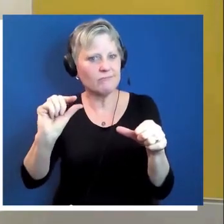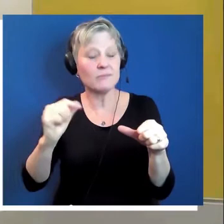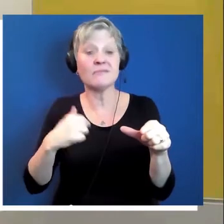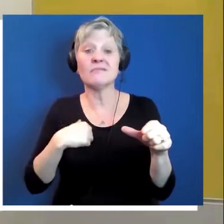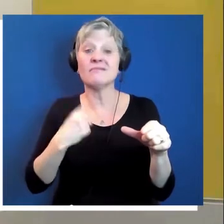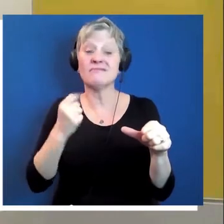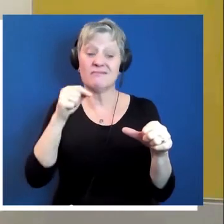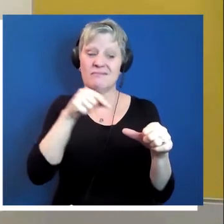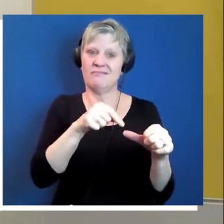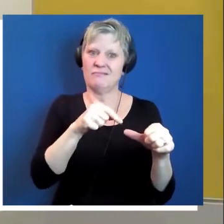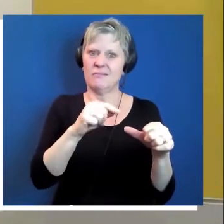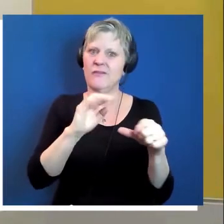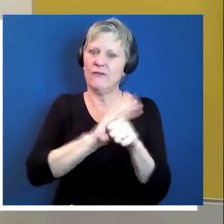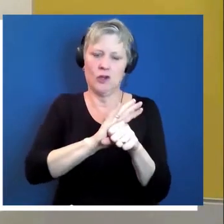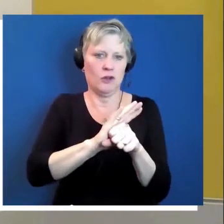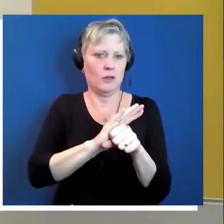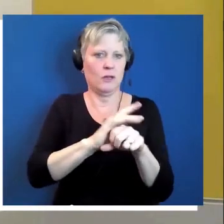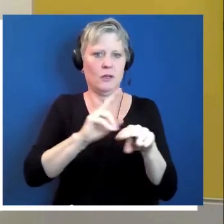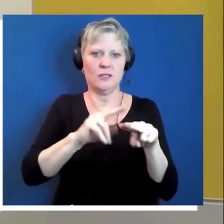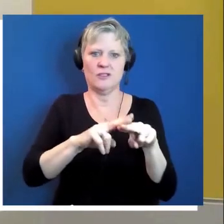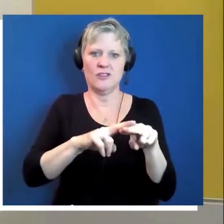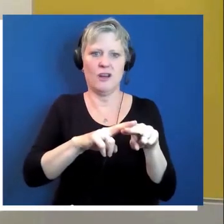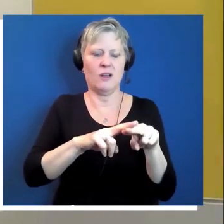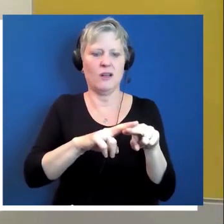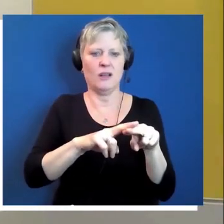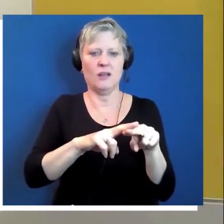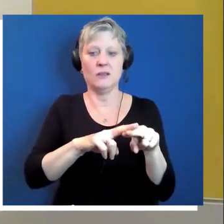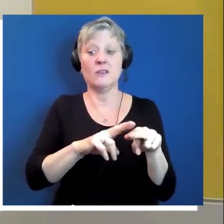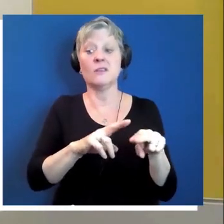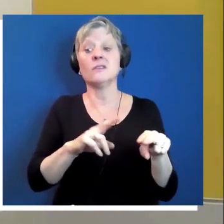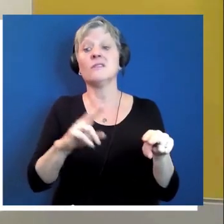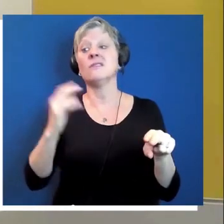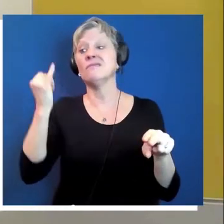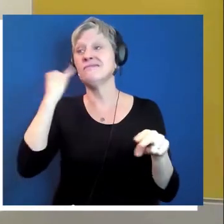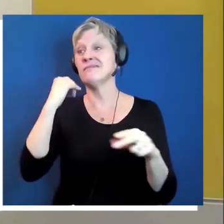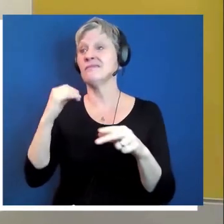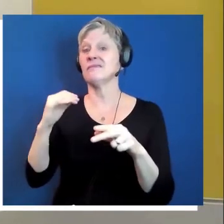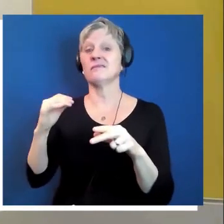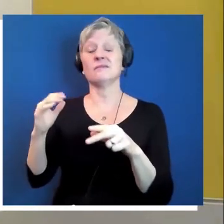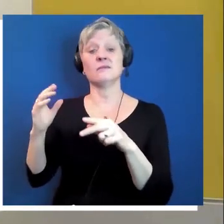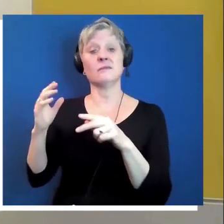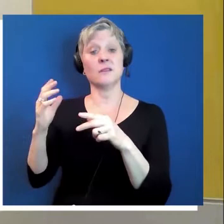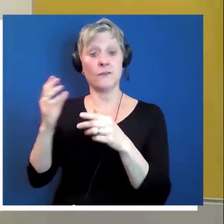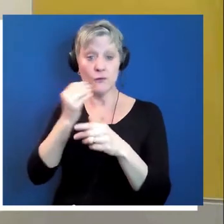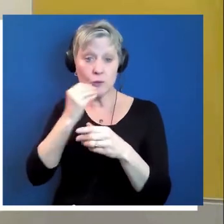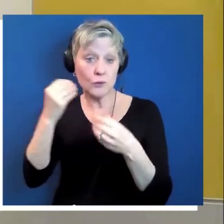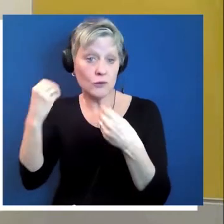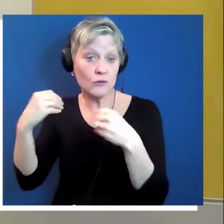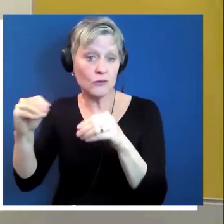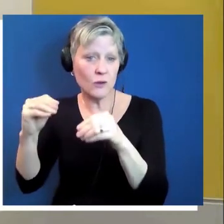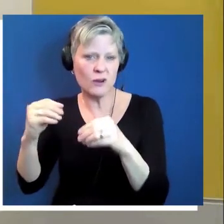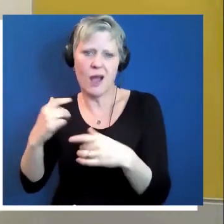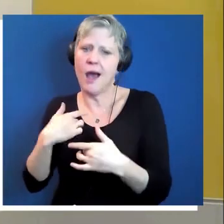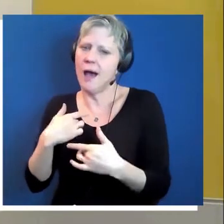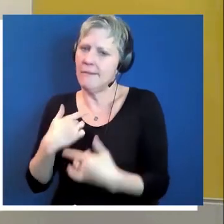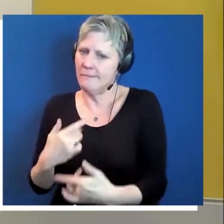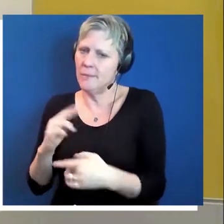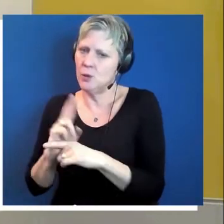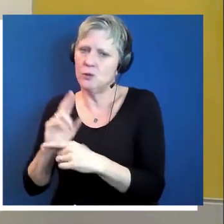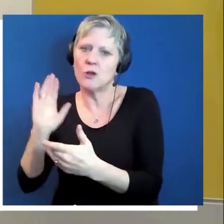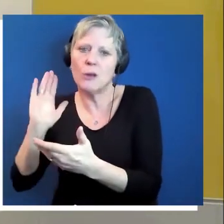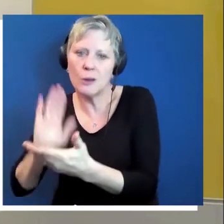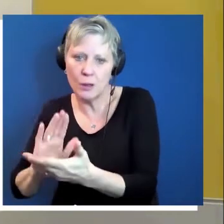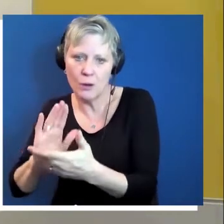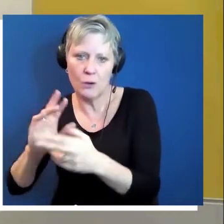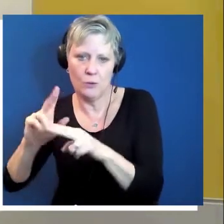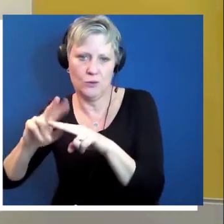is full salt. It's not low sodium soy sauce. So if you were at the grocery store, I prefer low sodium.